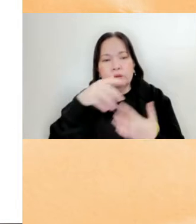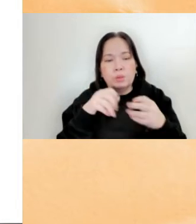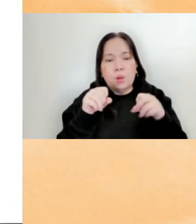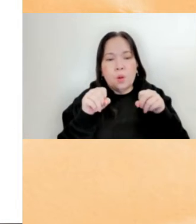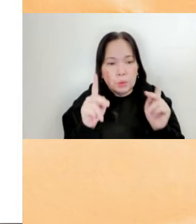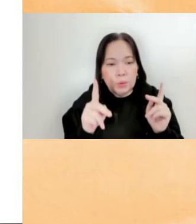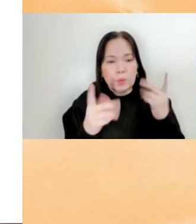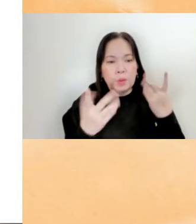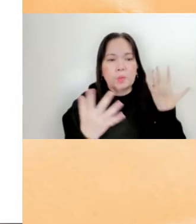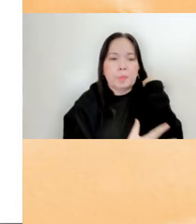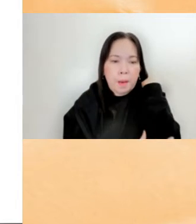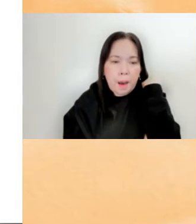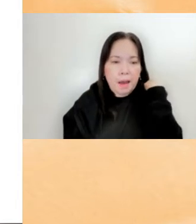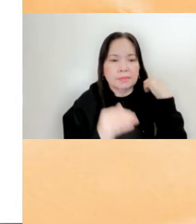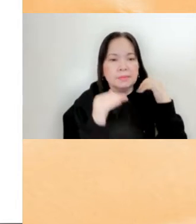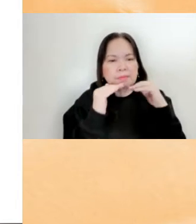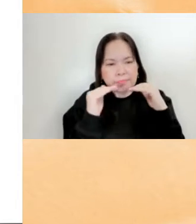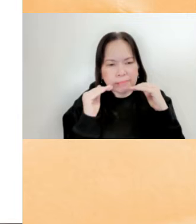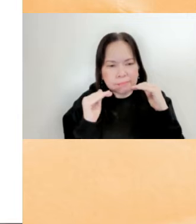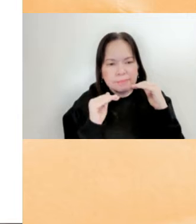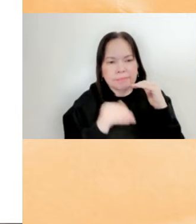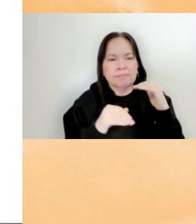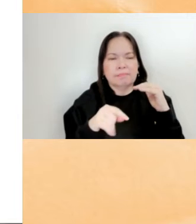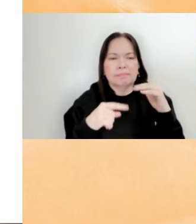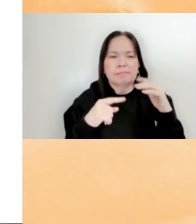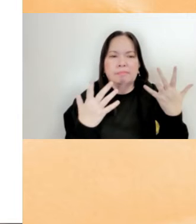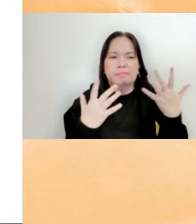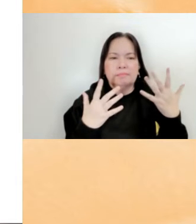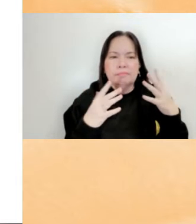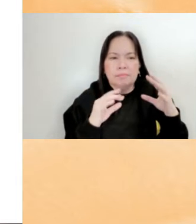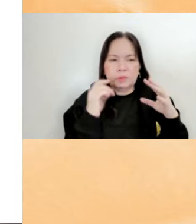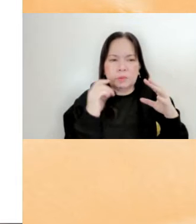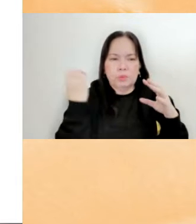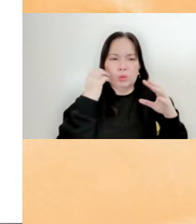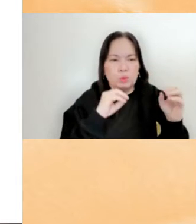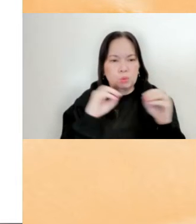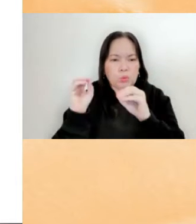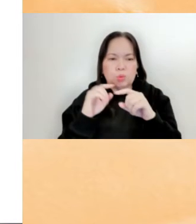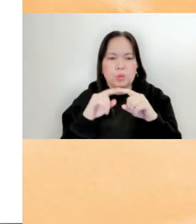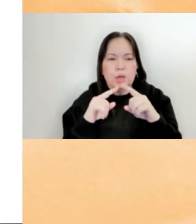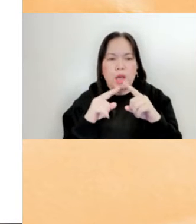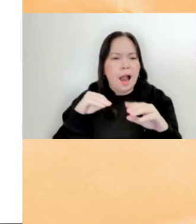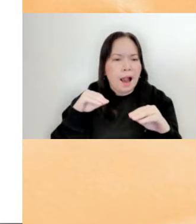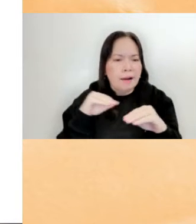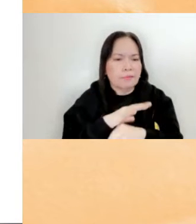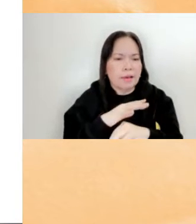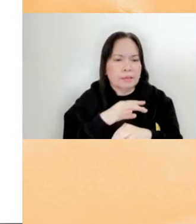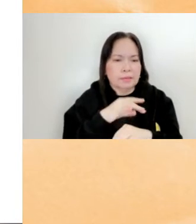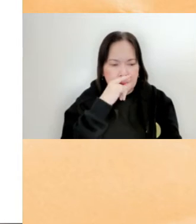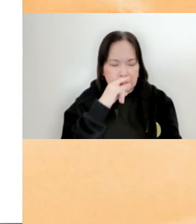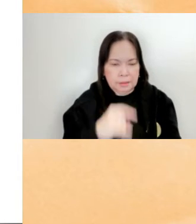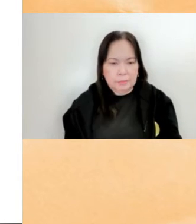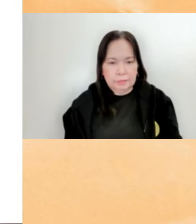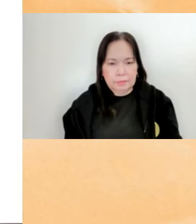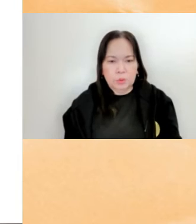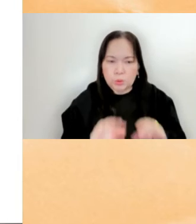opportunities, poverty, discrimination, conflict, and migration, which affect the child.